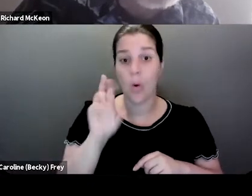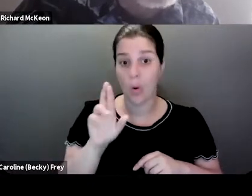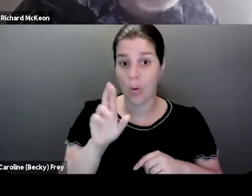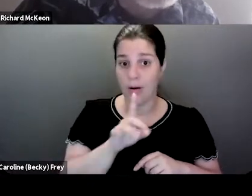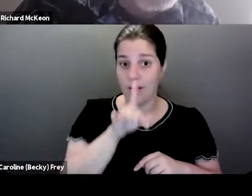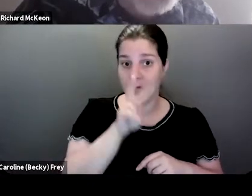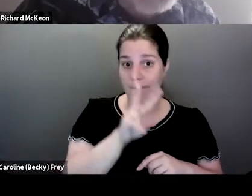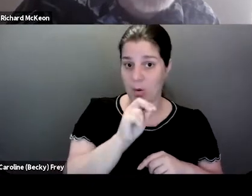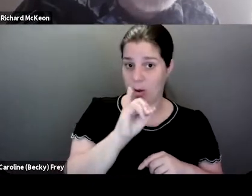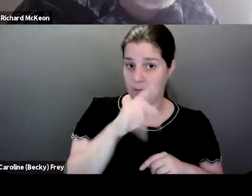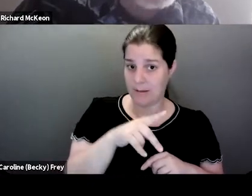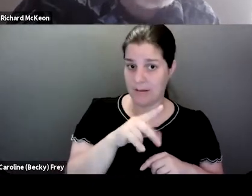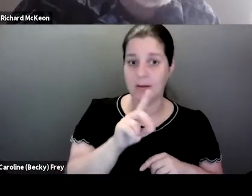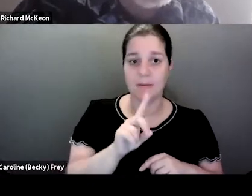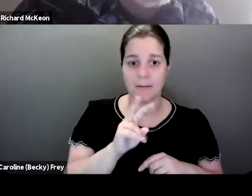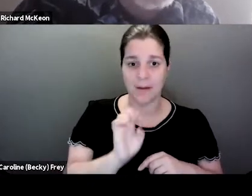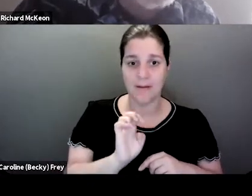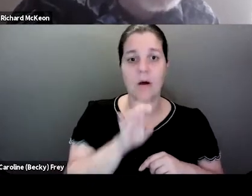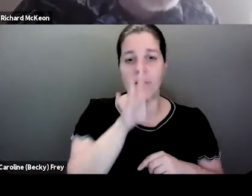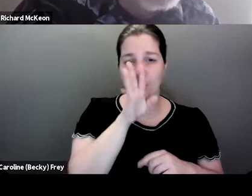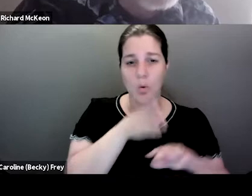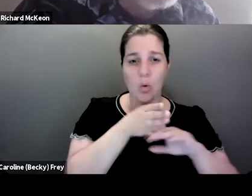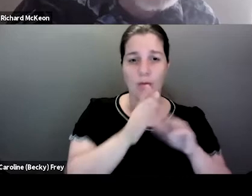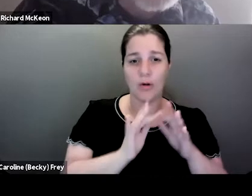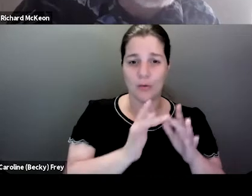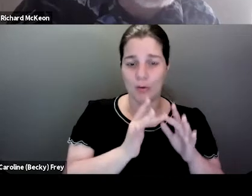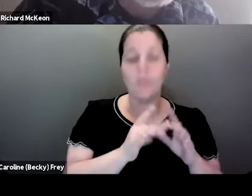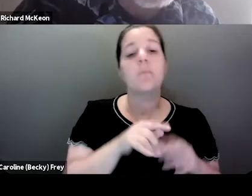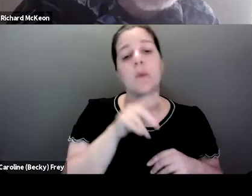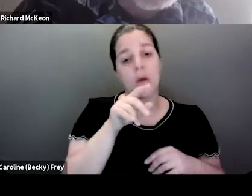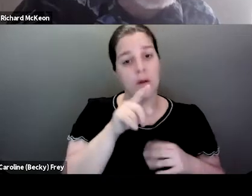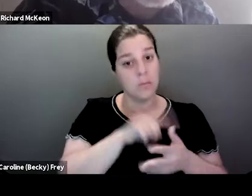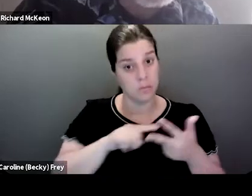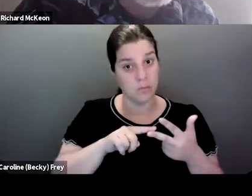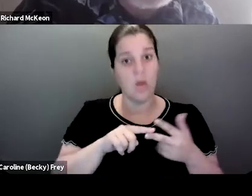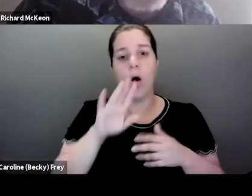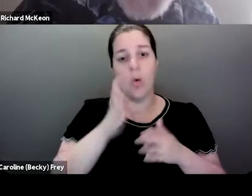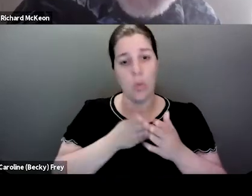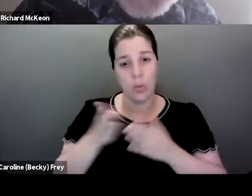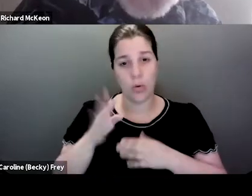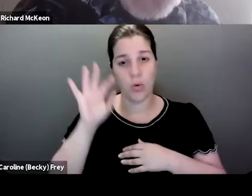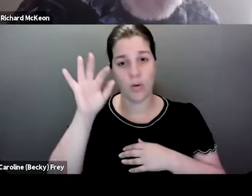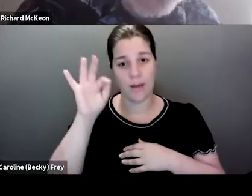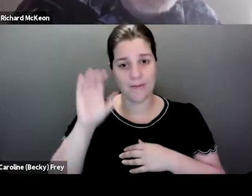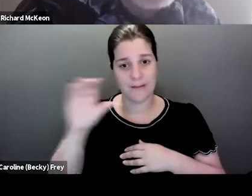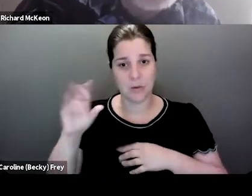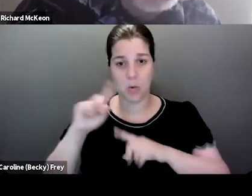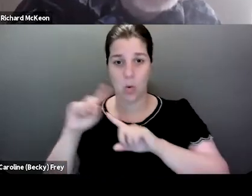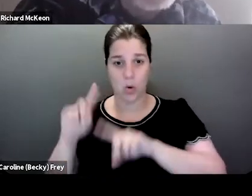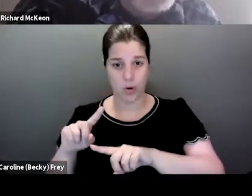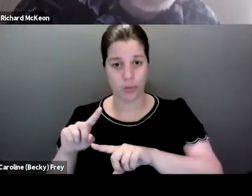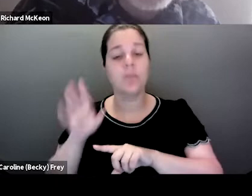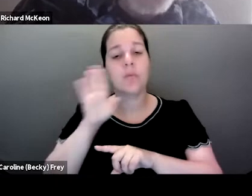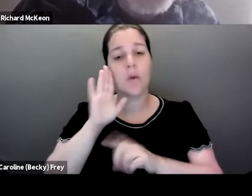over internet device, will, by order of the FCC, be directed to